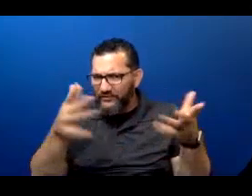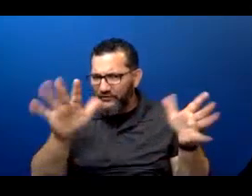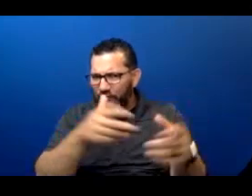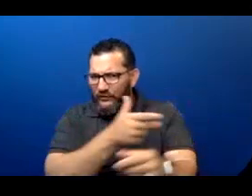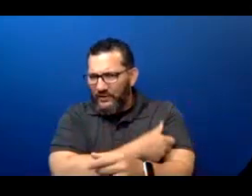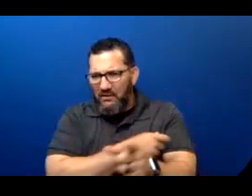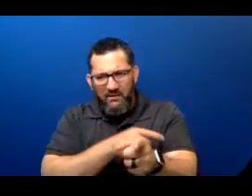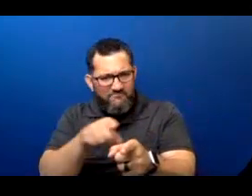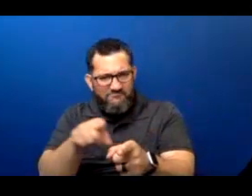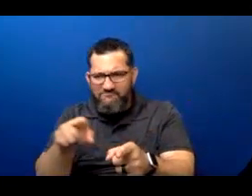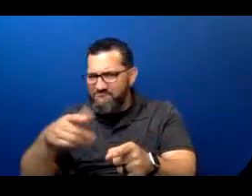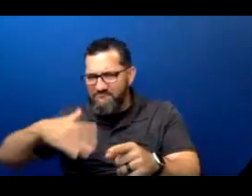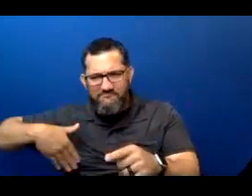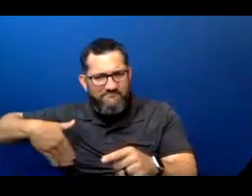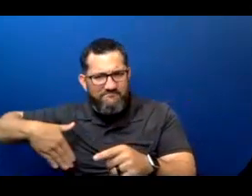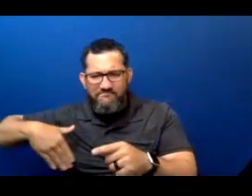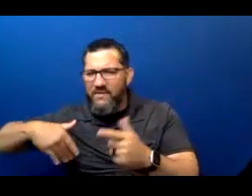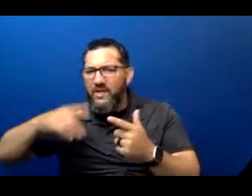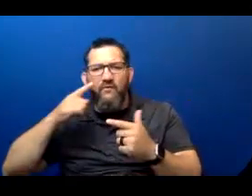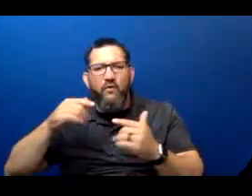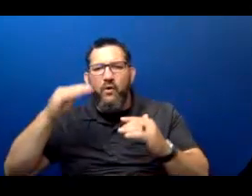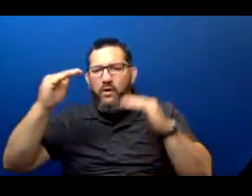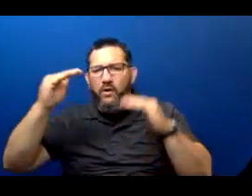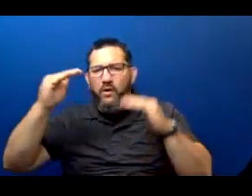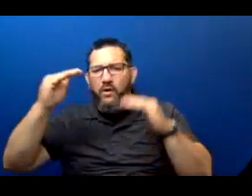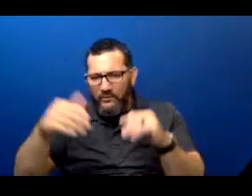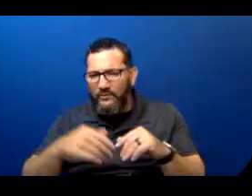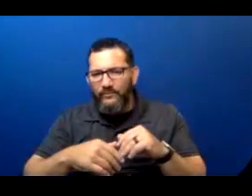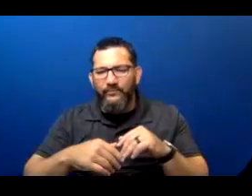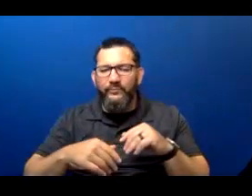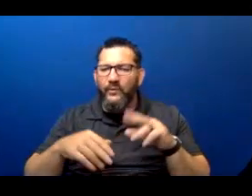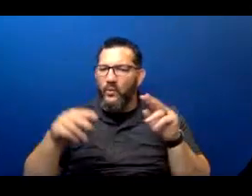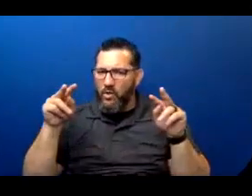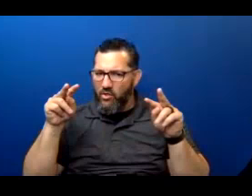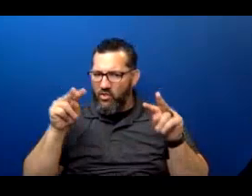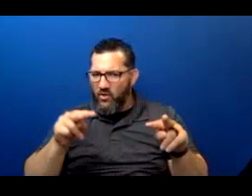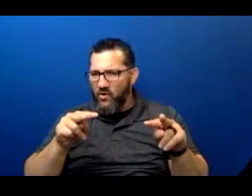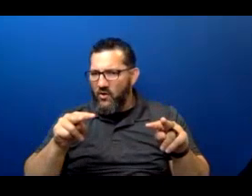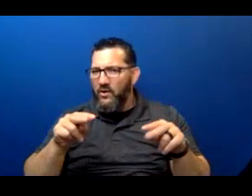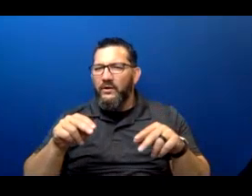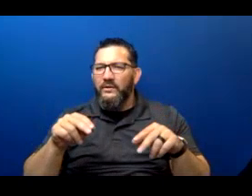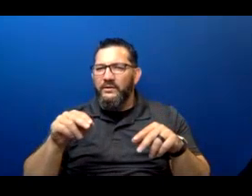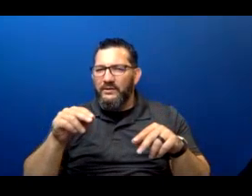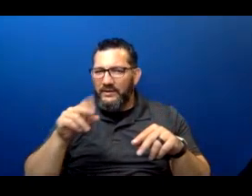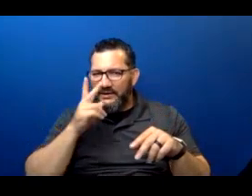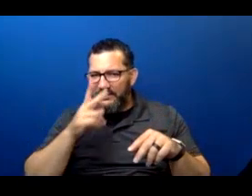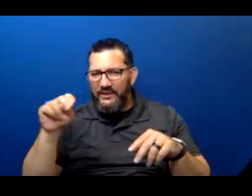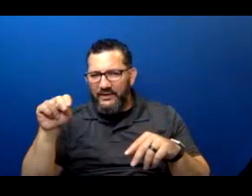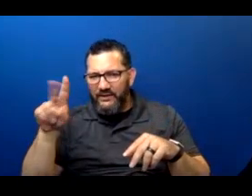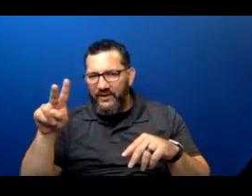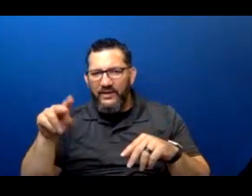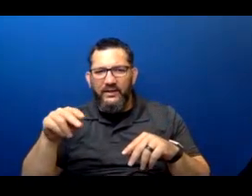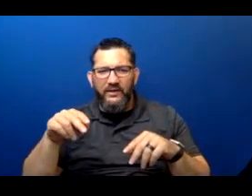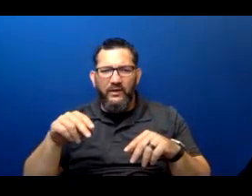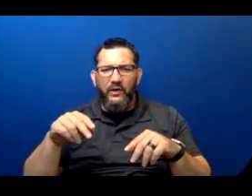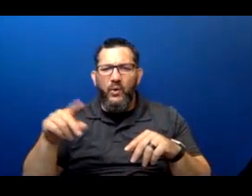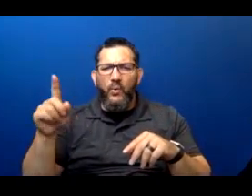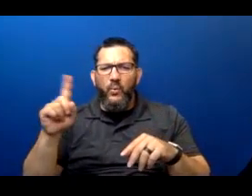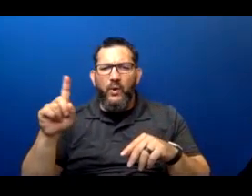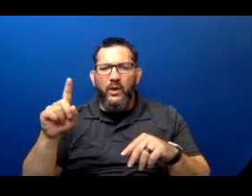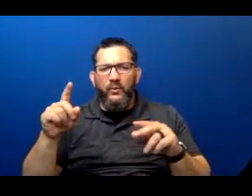adults. And then on top of, looking at the data, I was also looking at Nevada Social Vulnerability